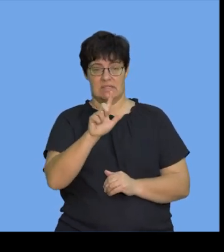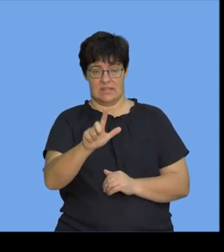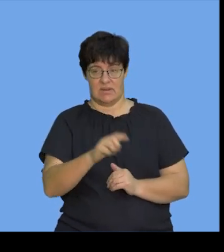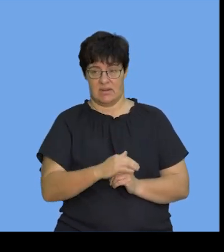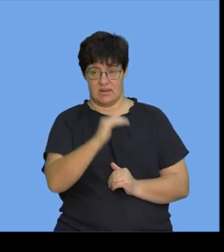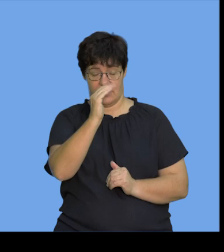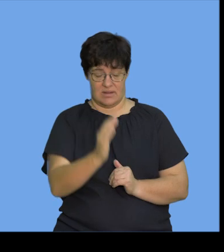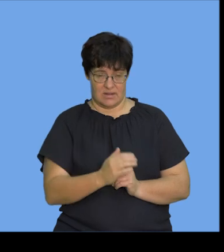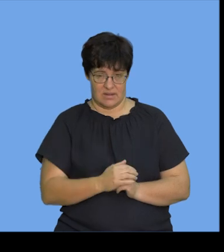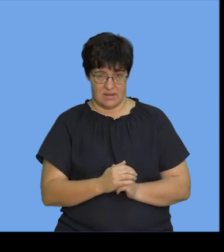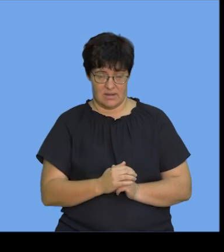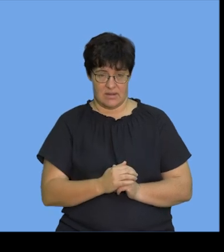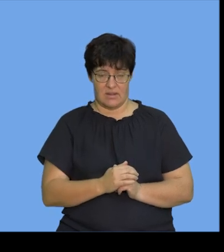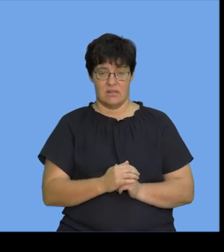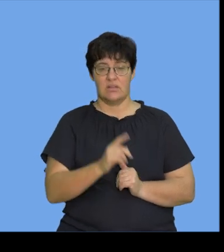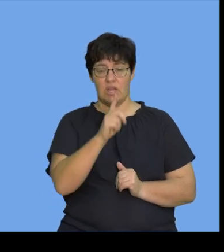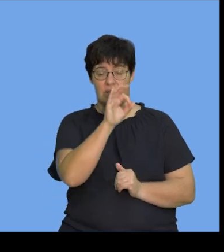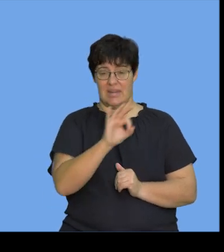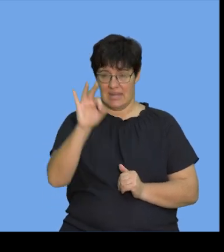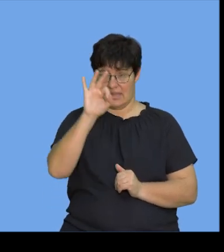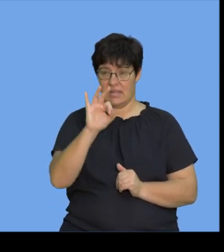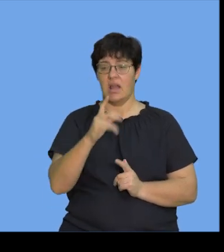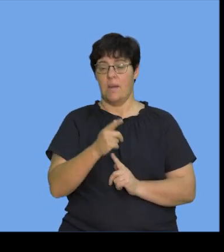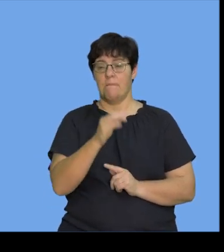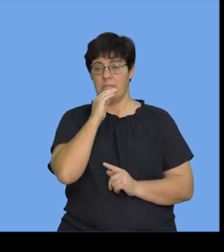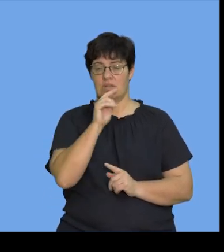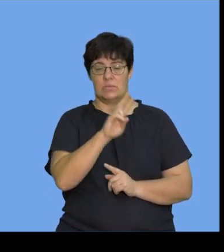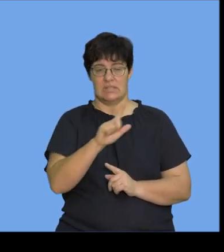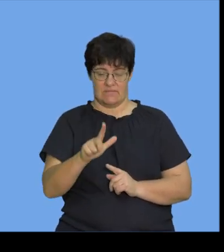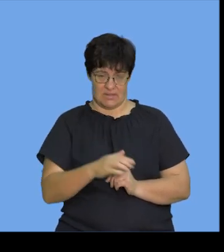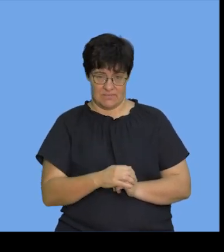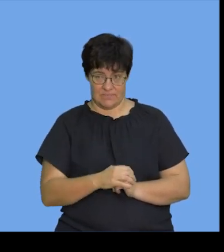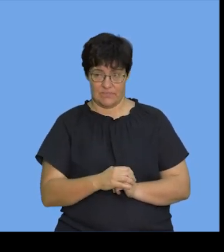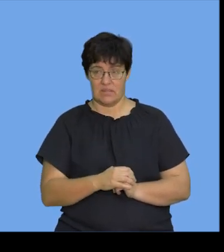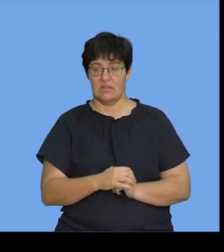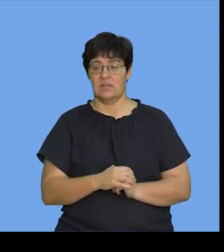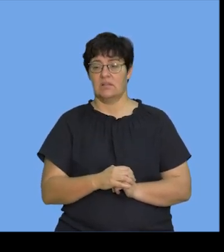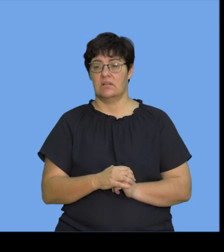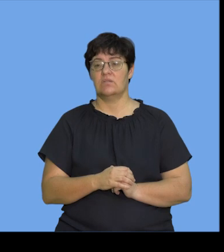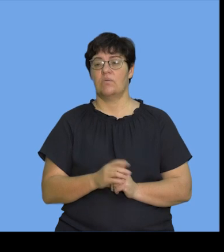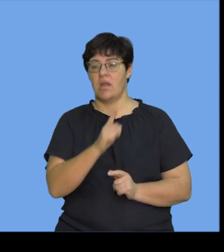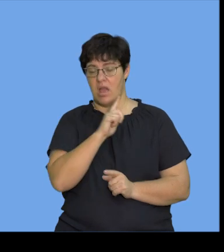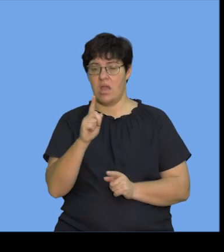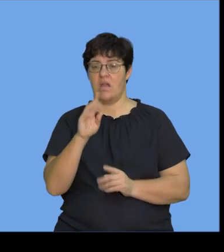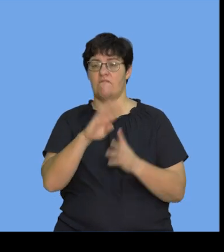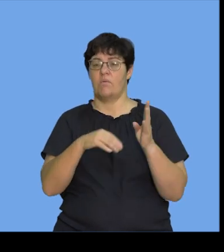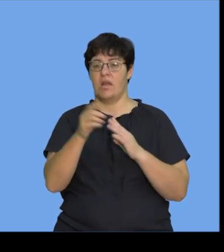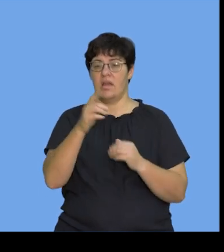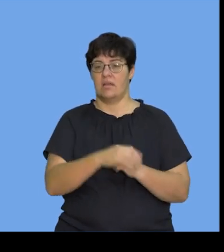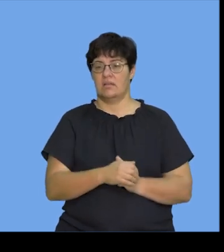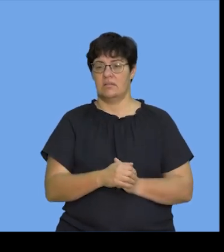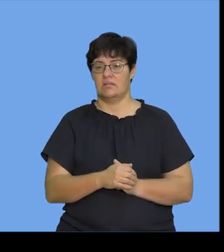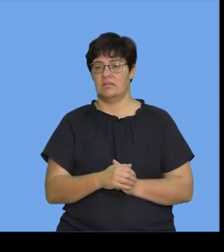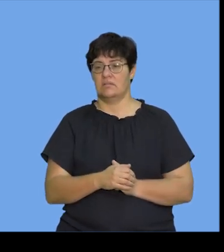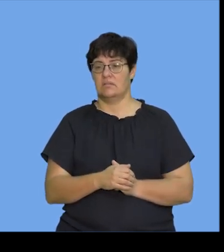Remember, 3 cubed is the same as 27. And then I will go straight to my formula then. Let me remove that formula